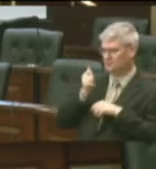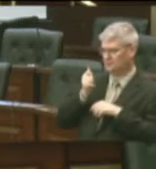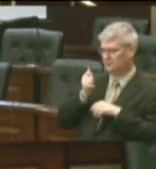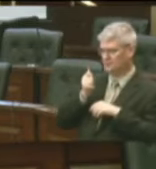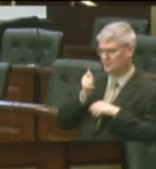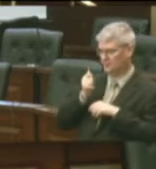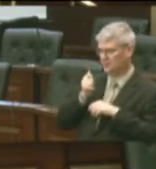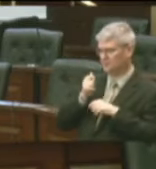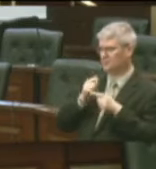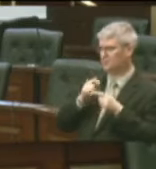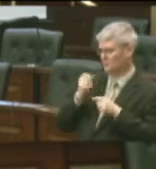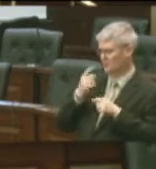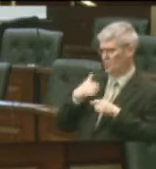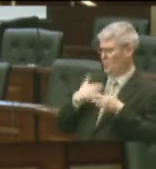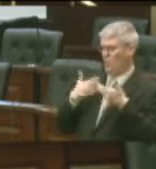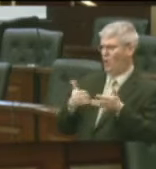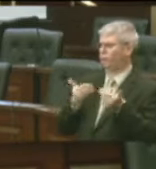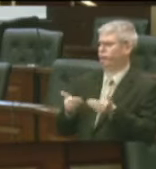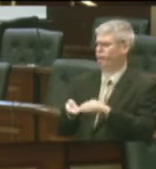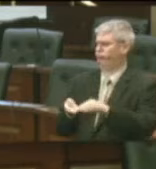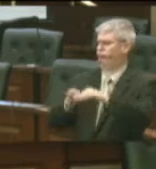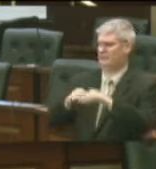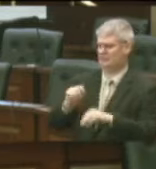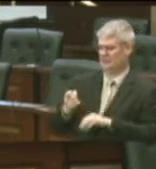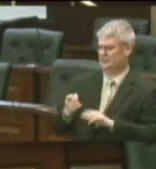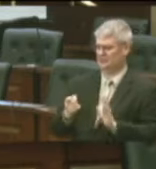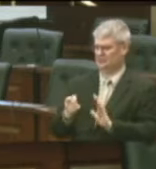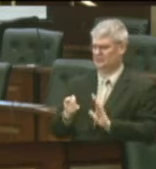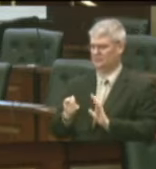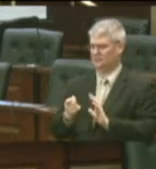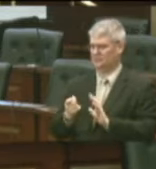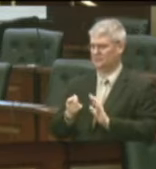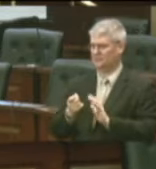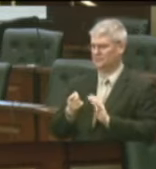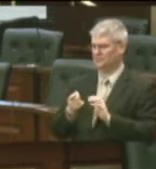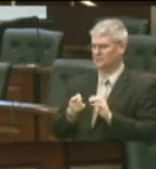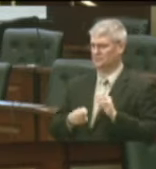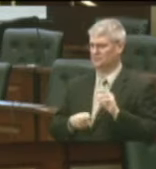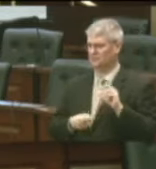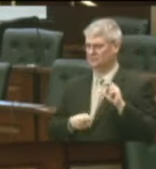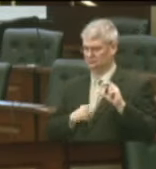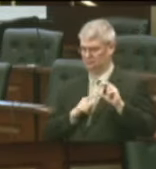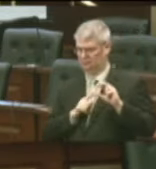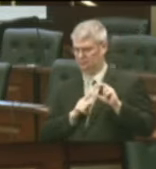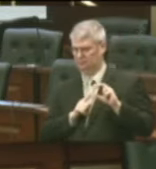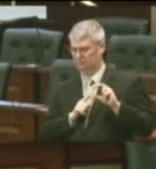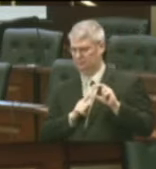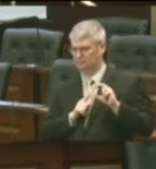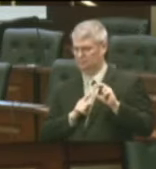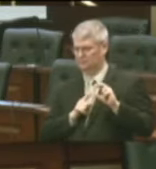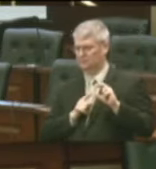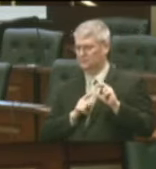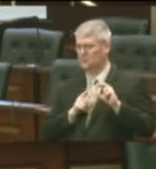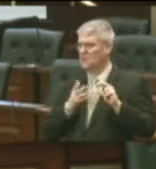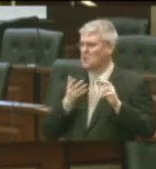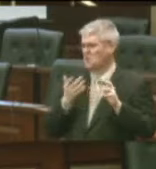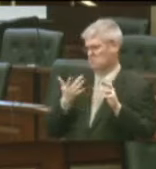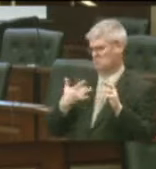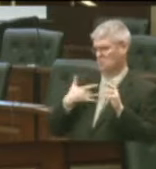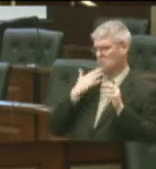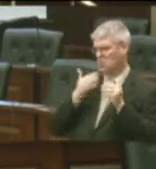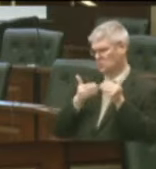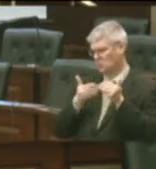And as we go through this unemployment, there may be an avenue, but we got between now and the end of the year